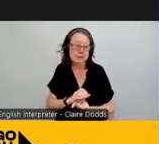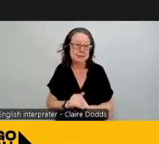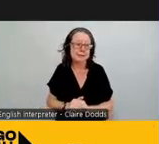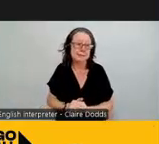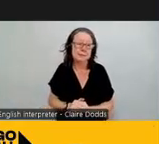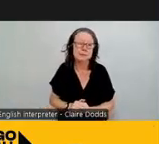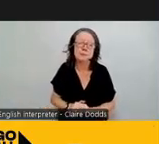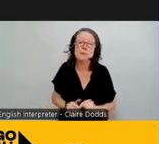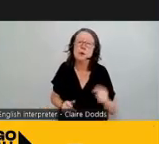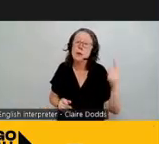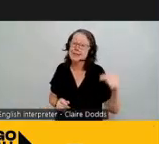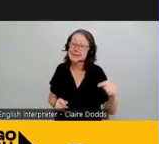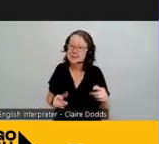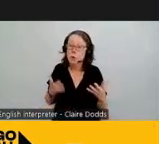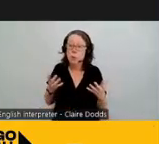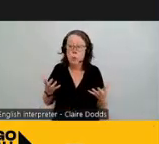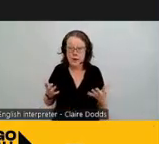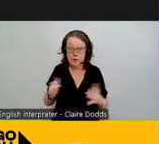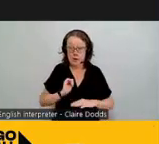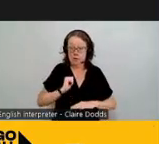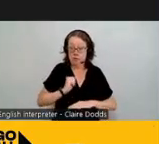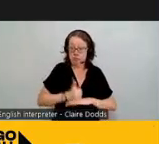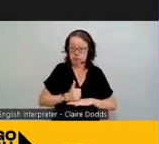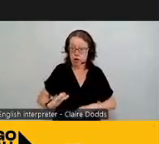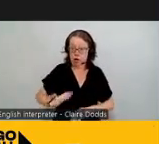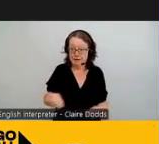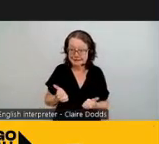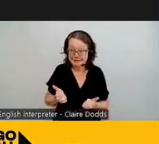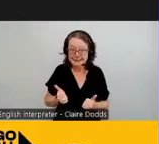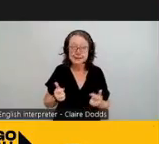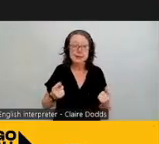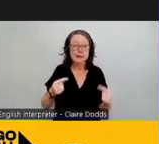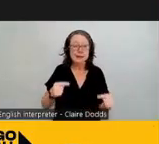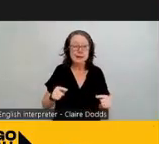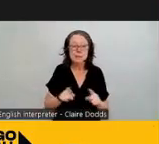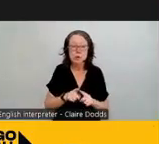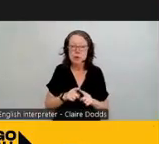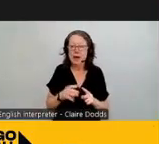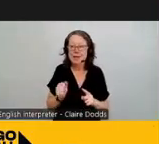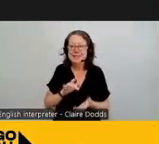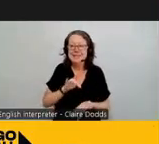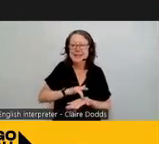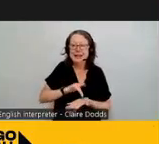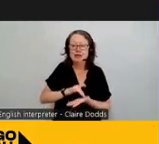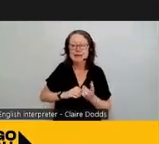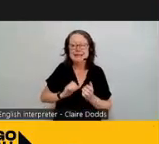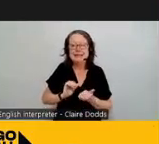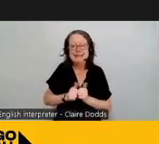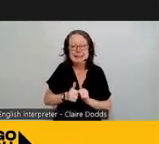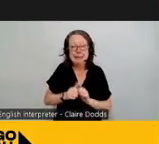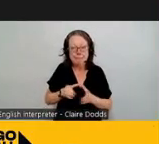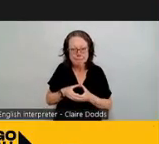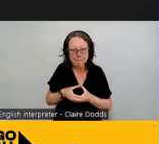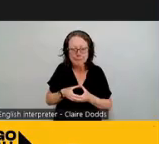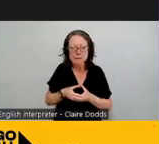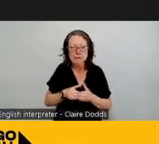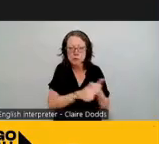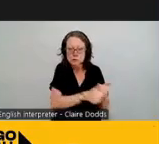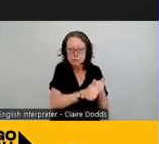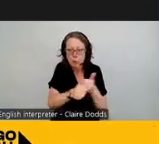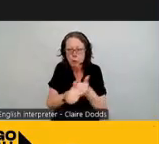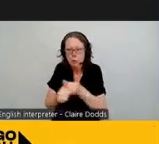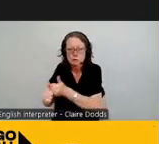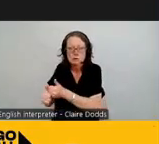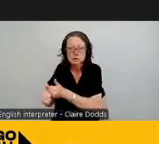are. And then we have a small central team that supports those happening on the ground. So if they are crossing over with your areas